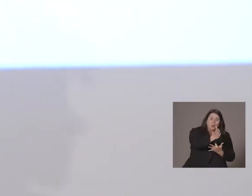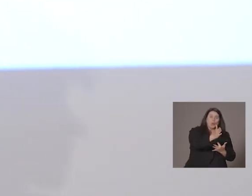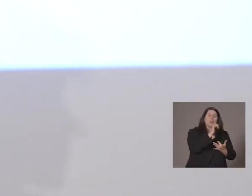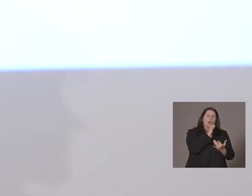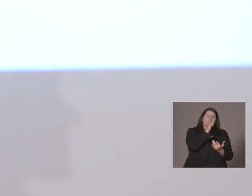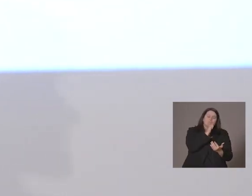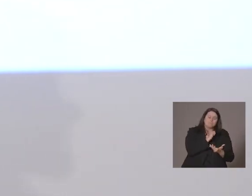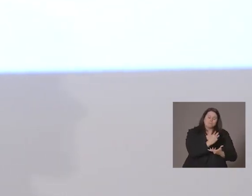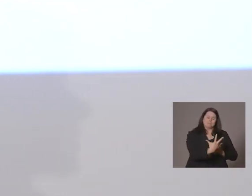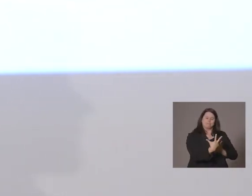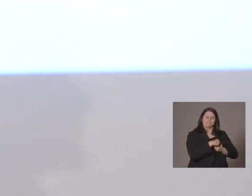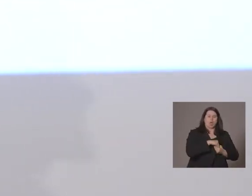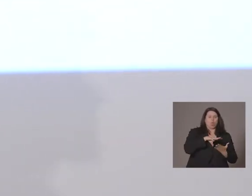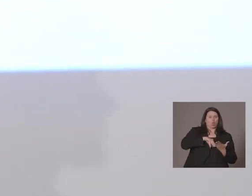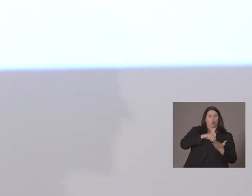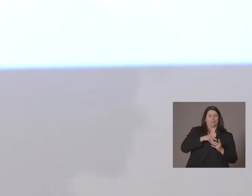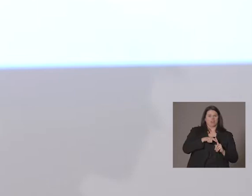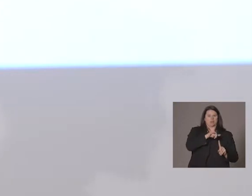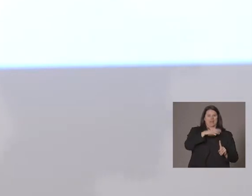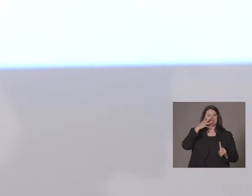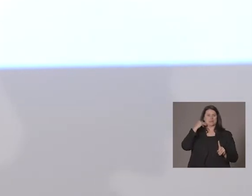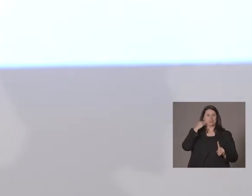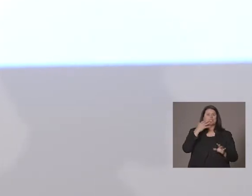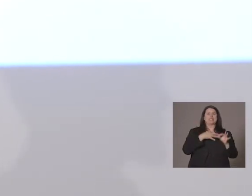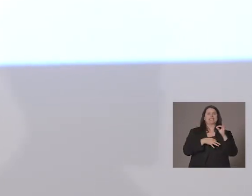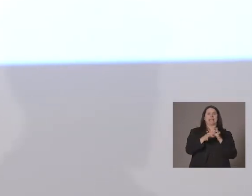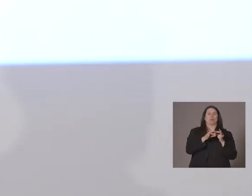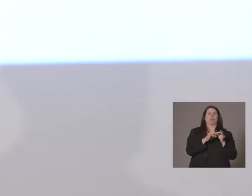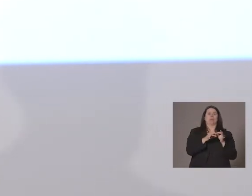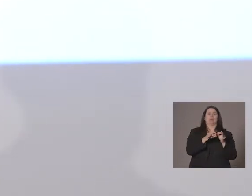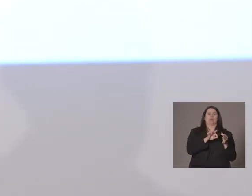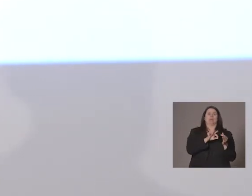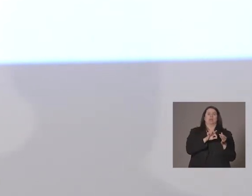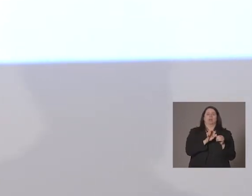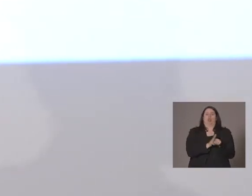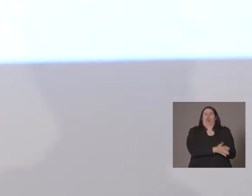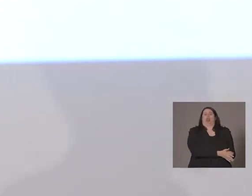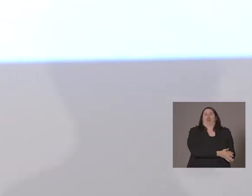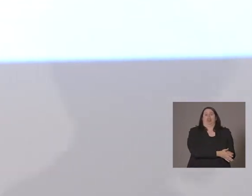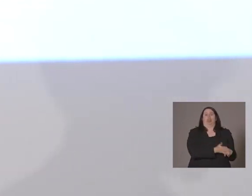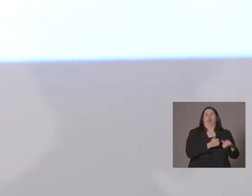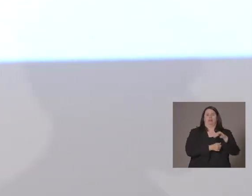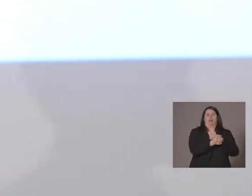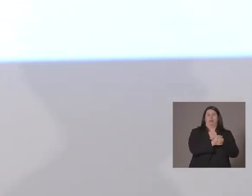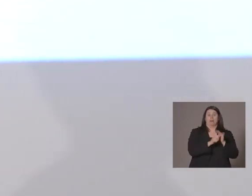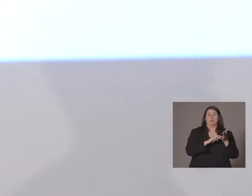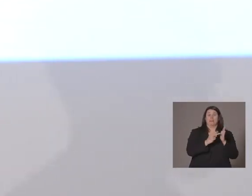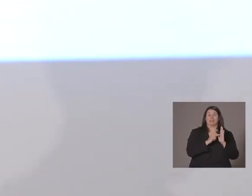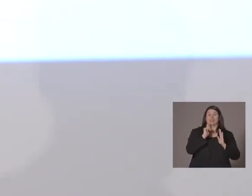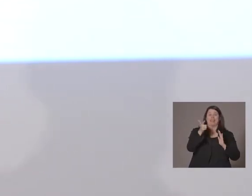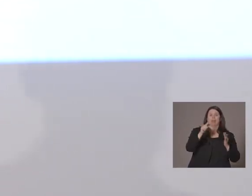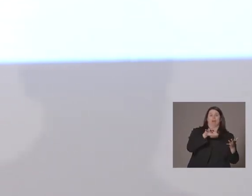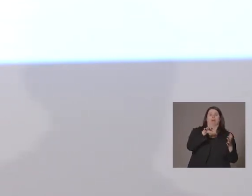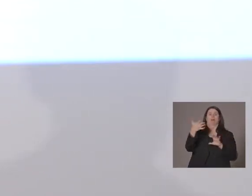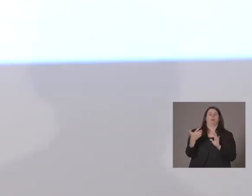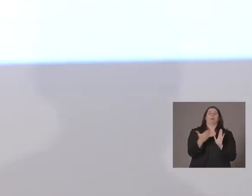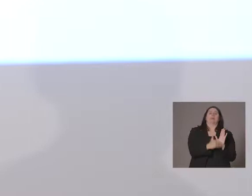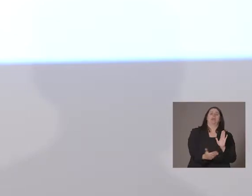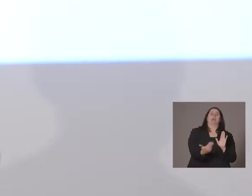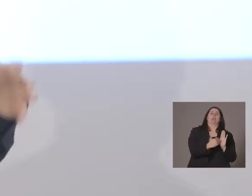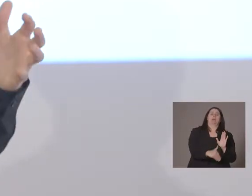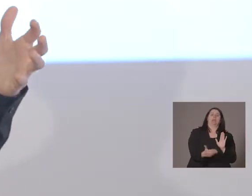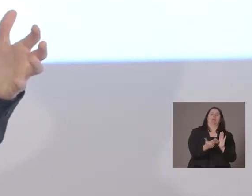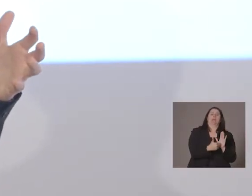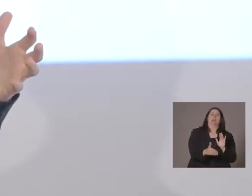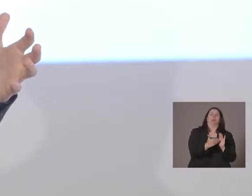integrate that learning. It ends up being interrupted and can then also just cause it to repeat until it does